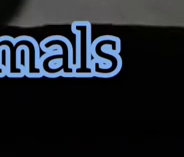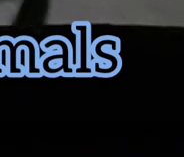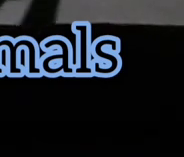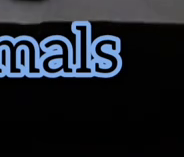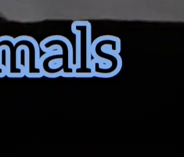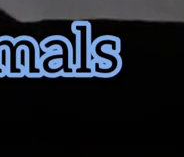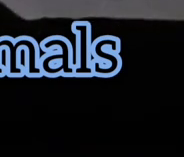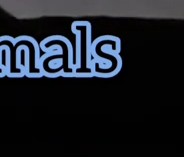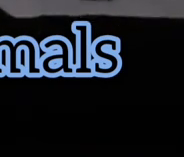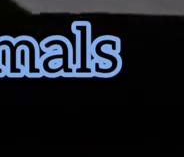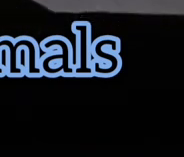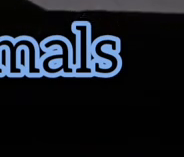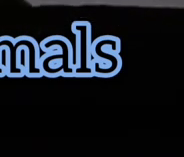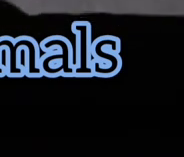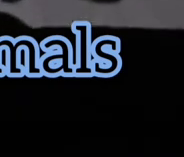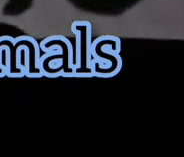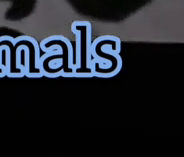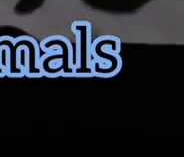animals and what they are?